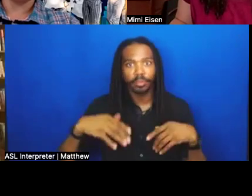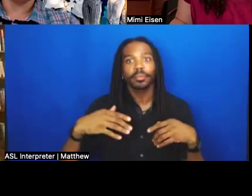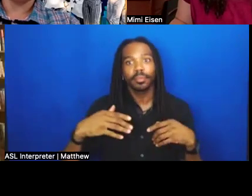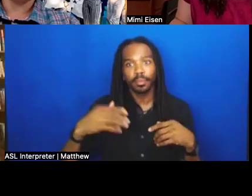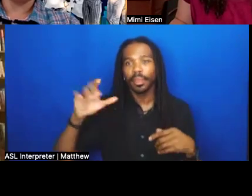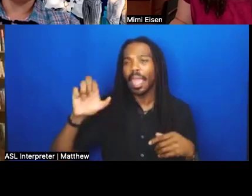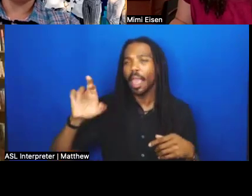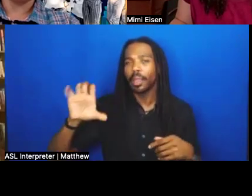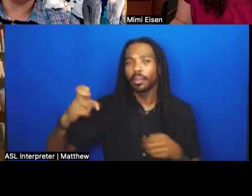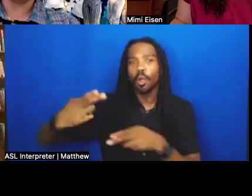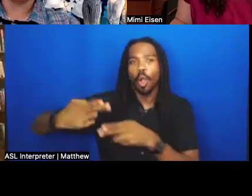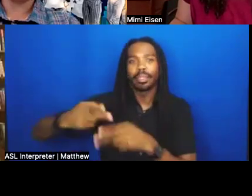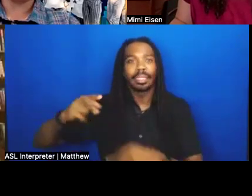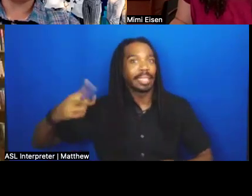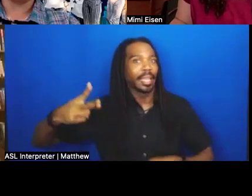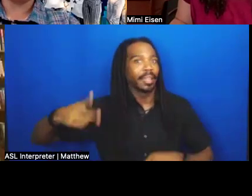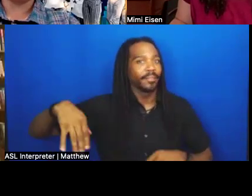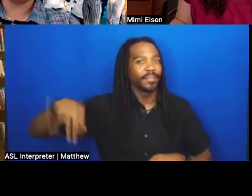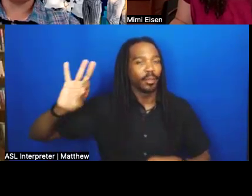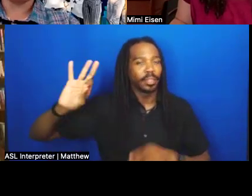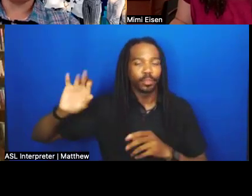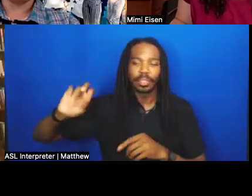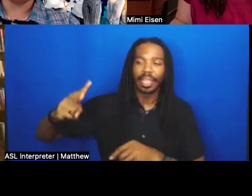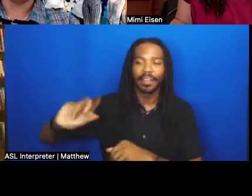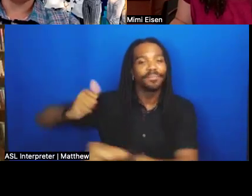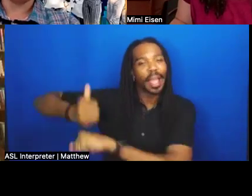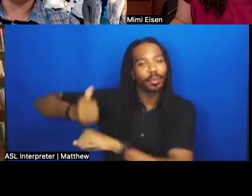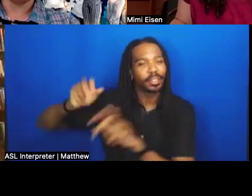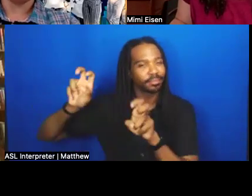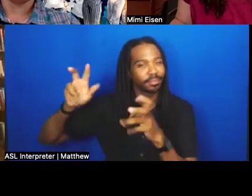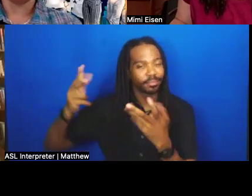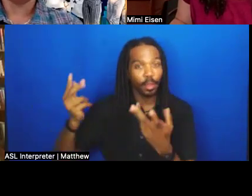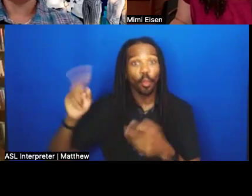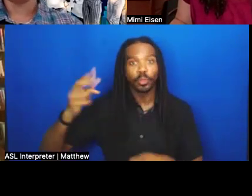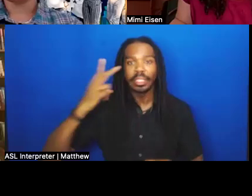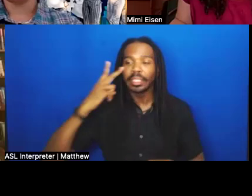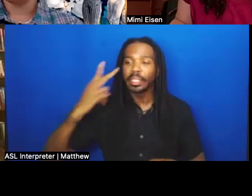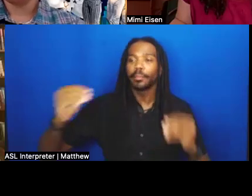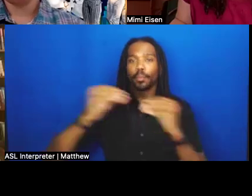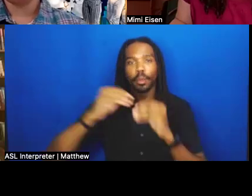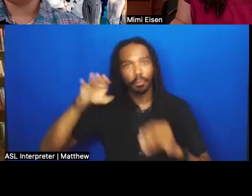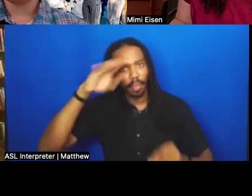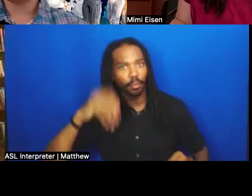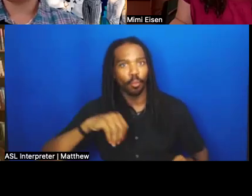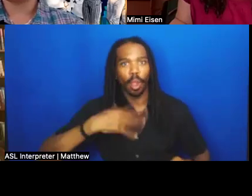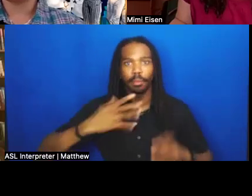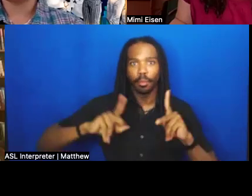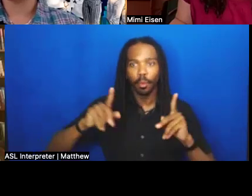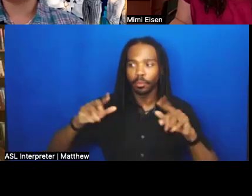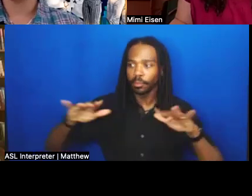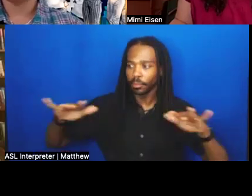right? And where actually you had poor Black and white people throughout the South rewriting the